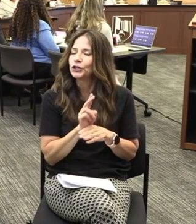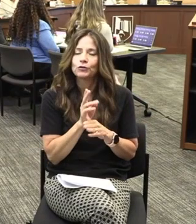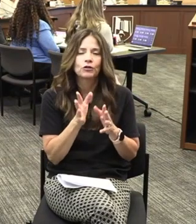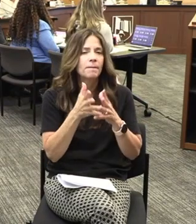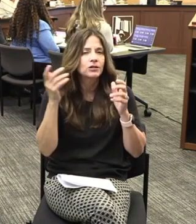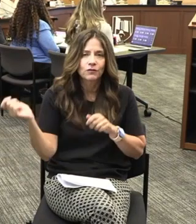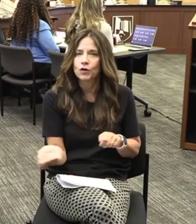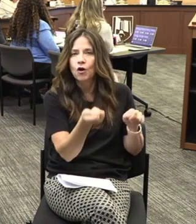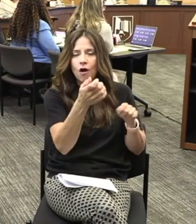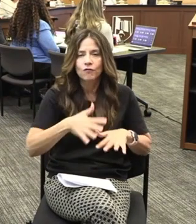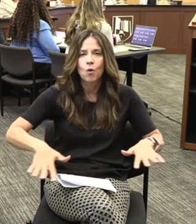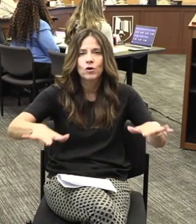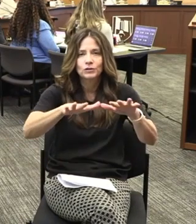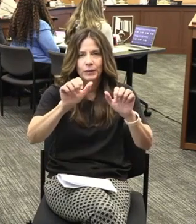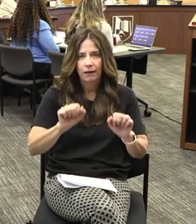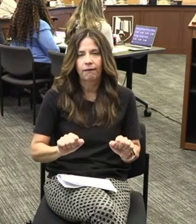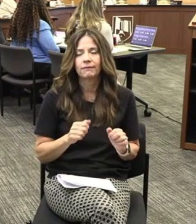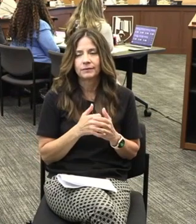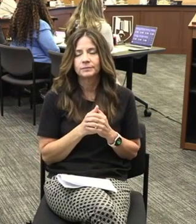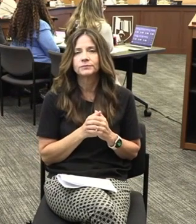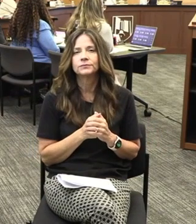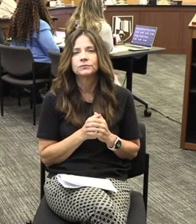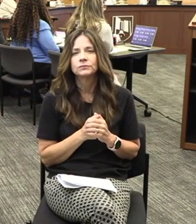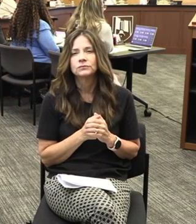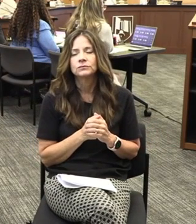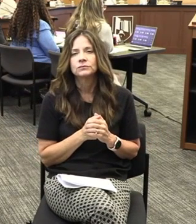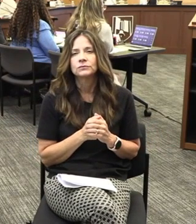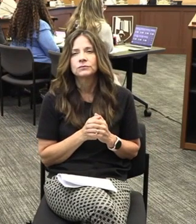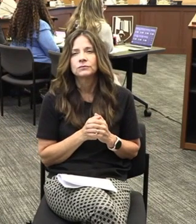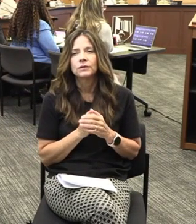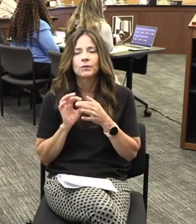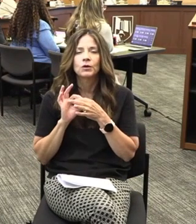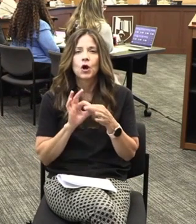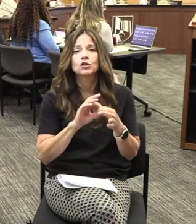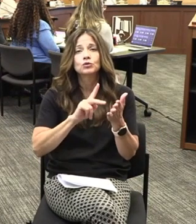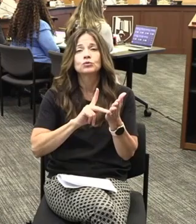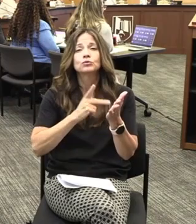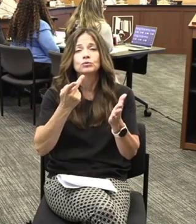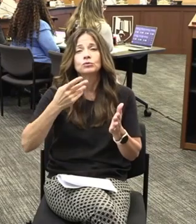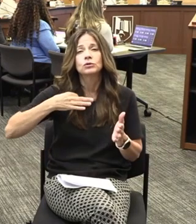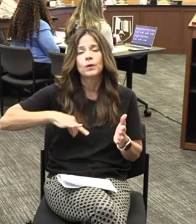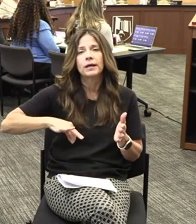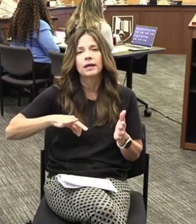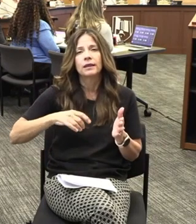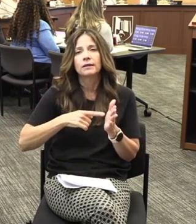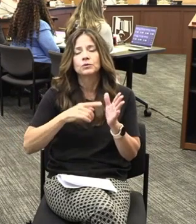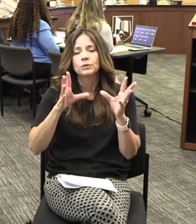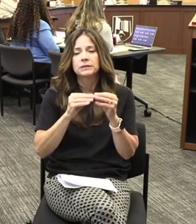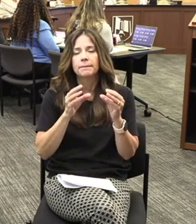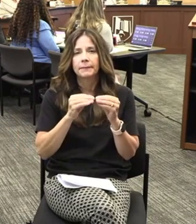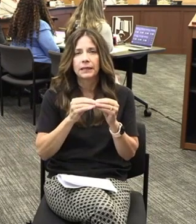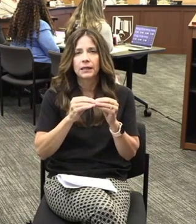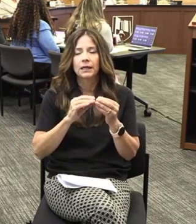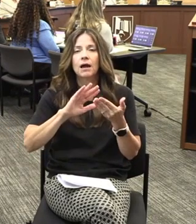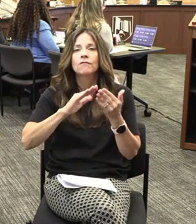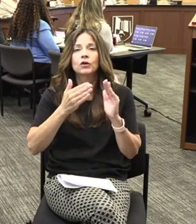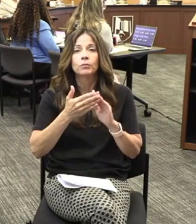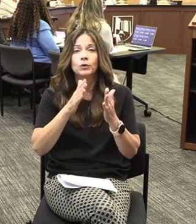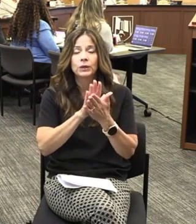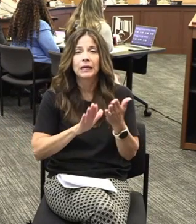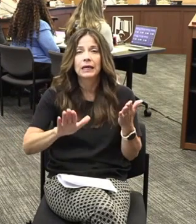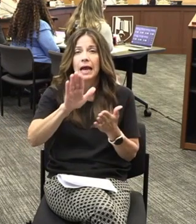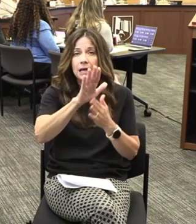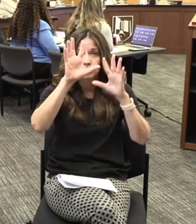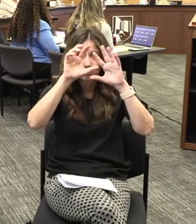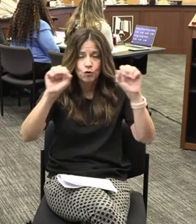as possible. And in regards to dual credit, this was a meeting of community college presidents and